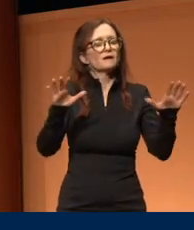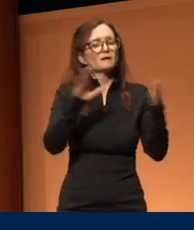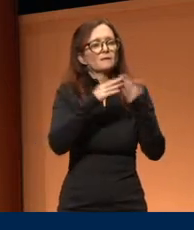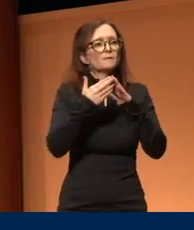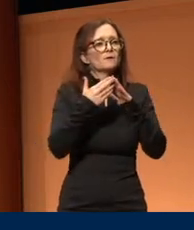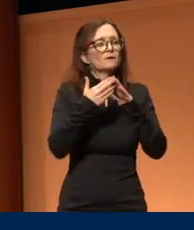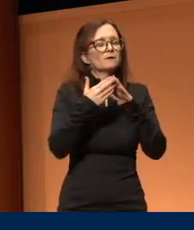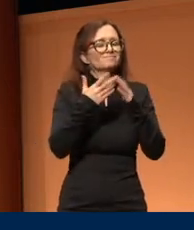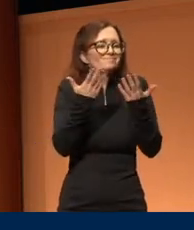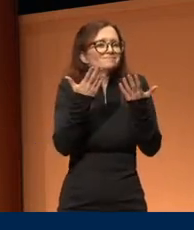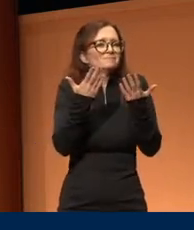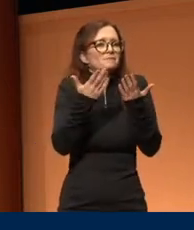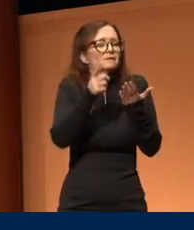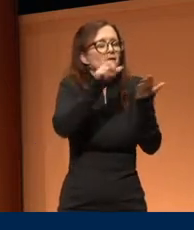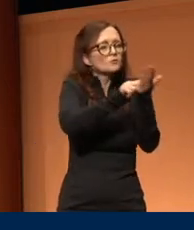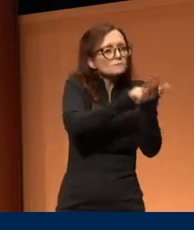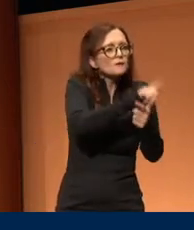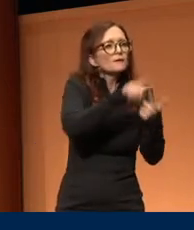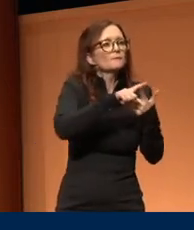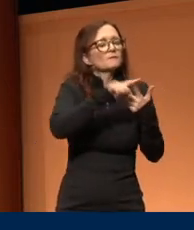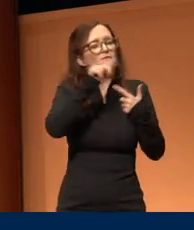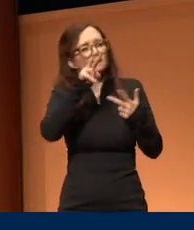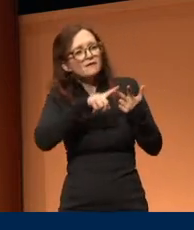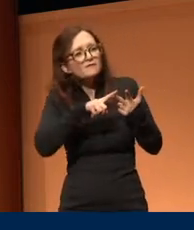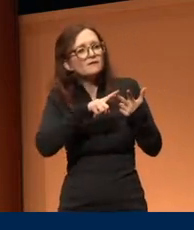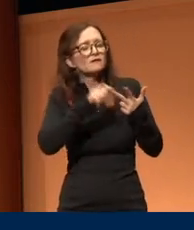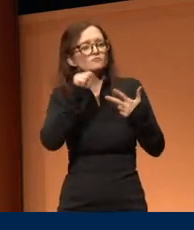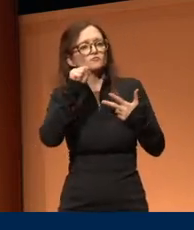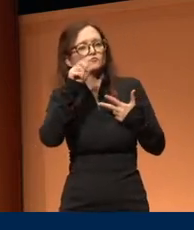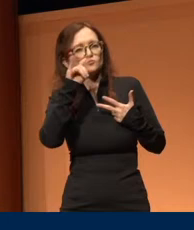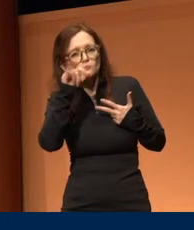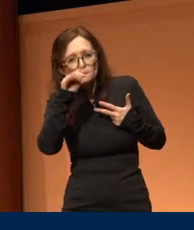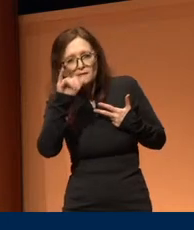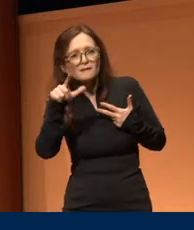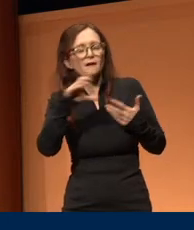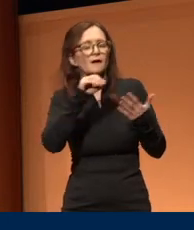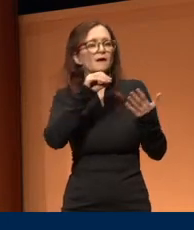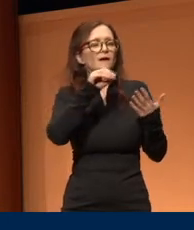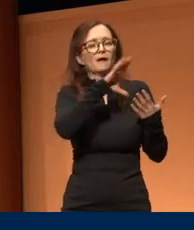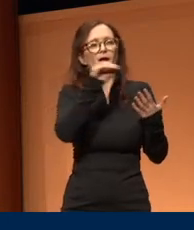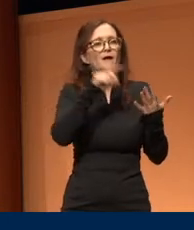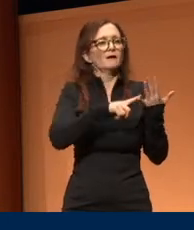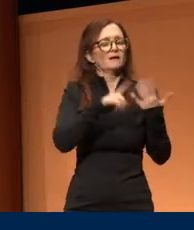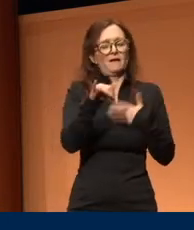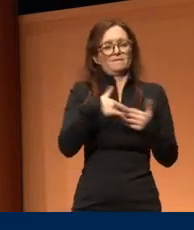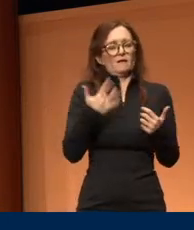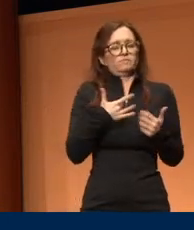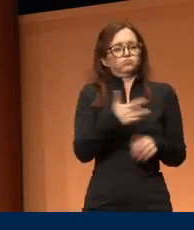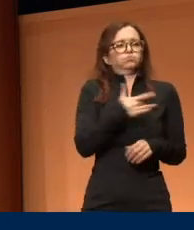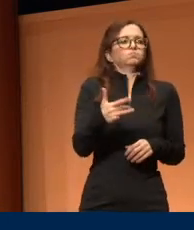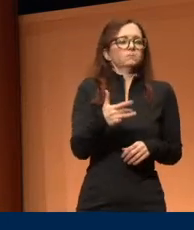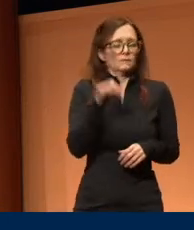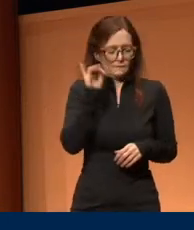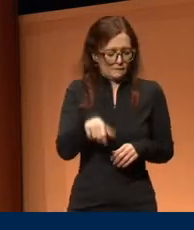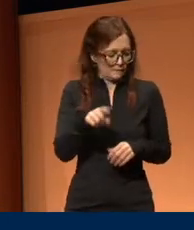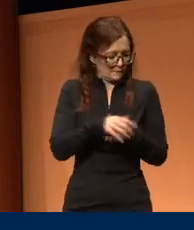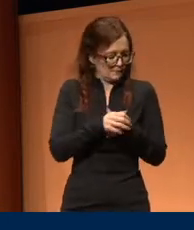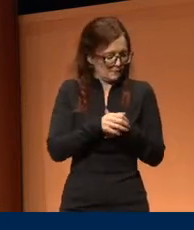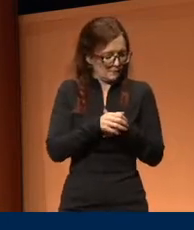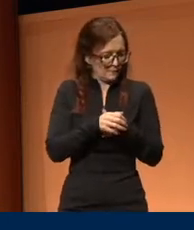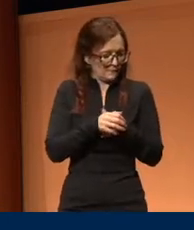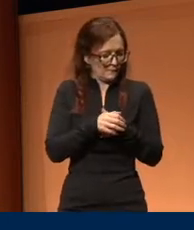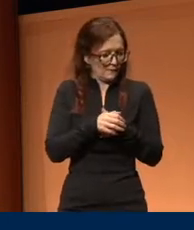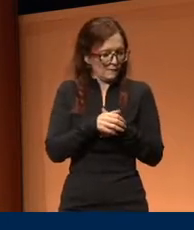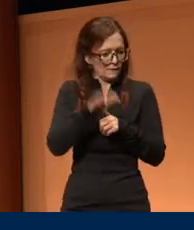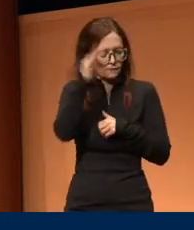of media, word of mouth, and something like social capillarity, if you will. It is striking to me that in the 9 months that the French Citizens'